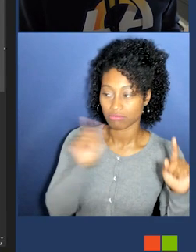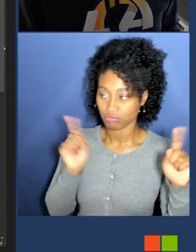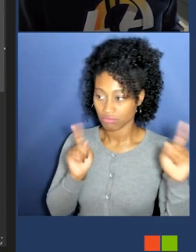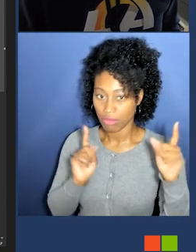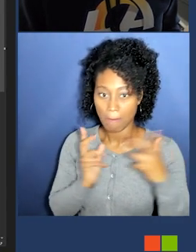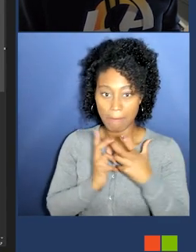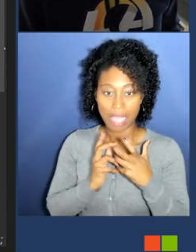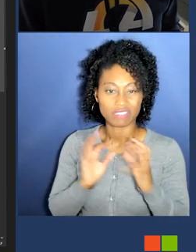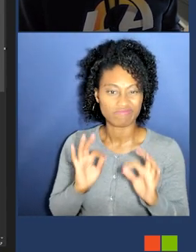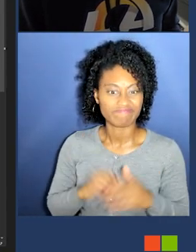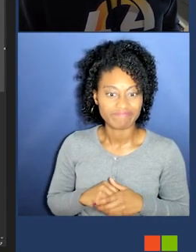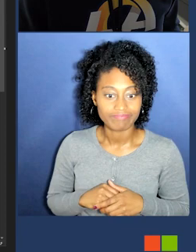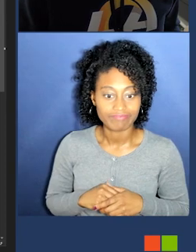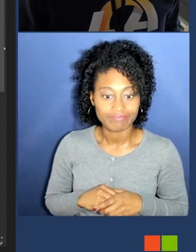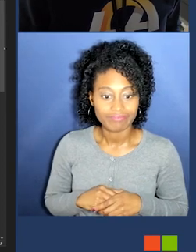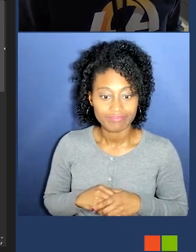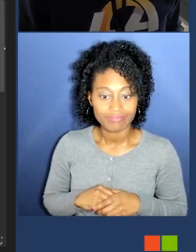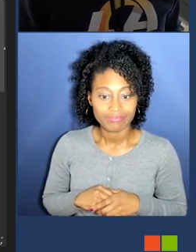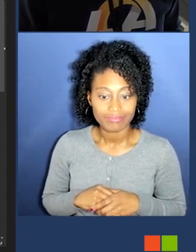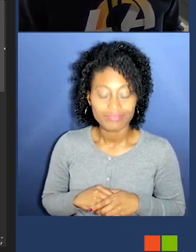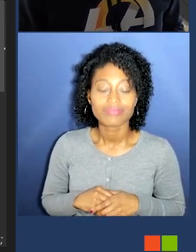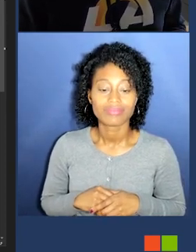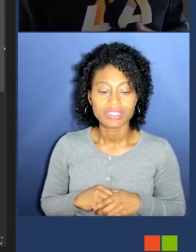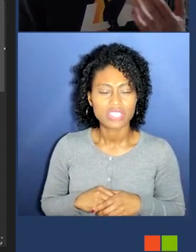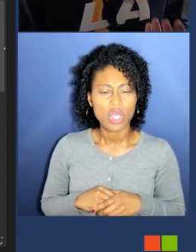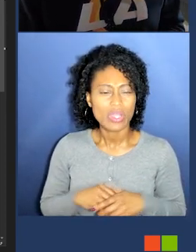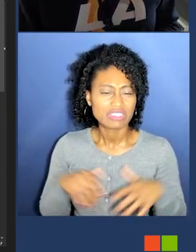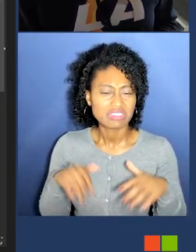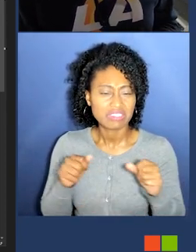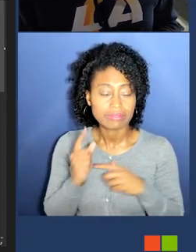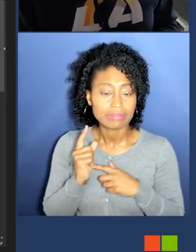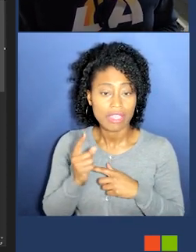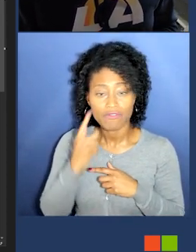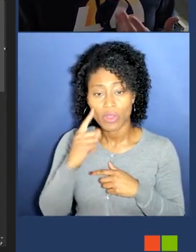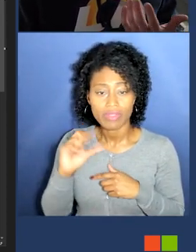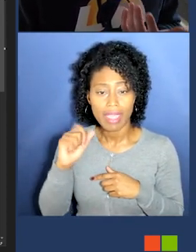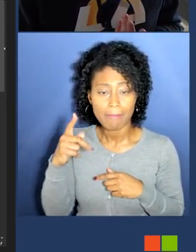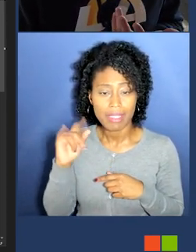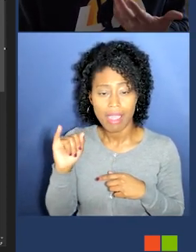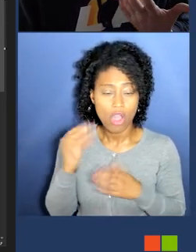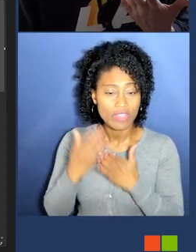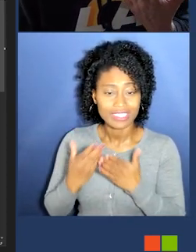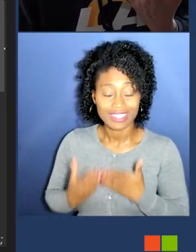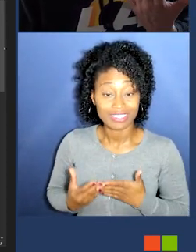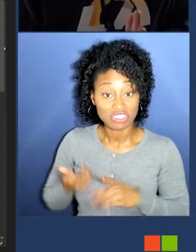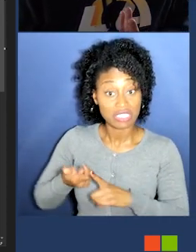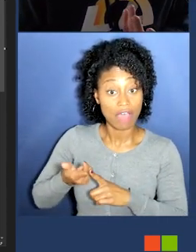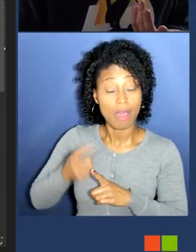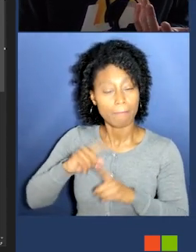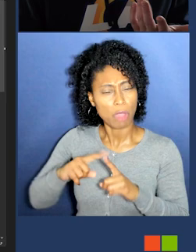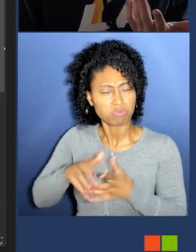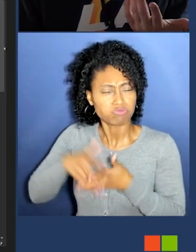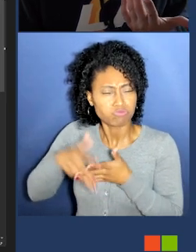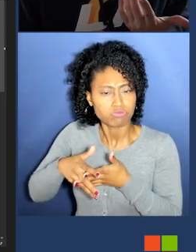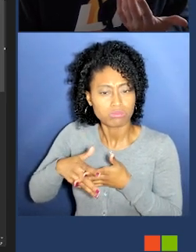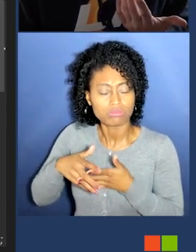here. Again, here's API authentication for the API itself, but we still want to check